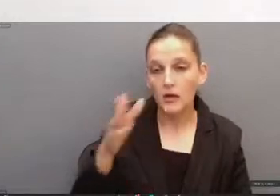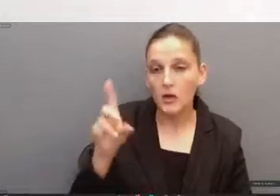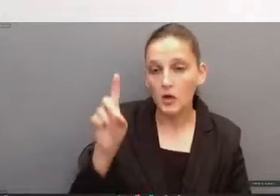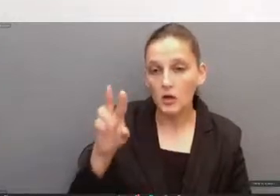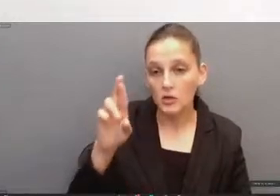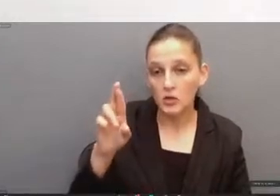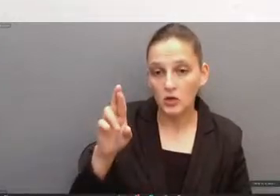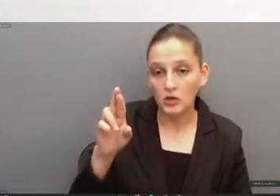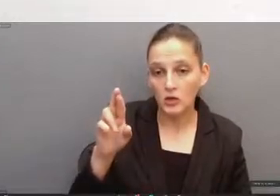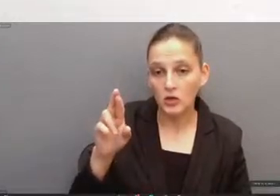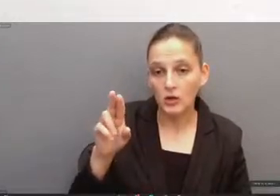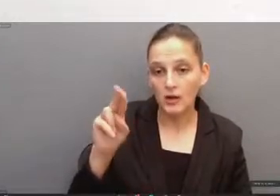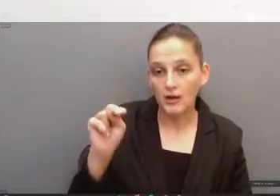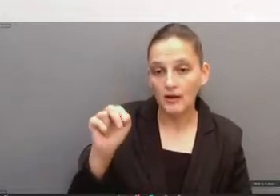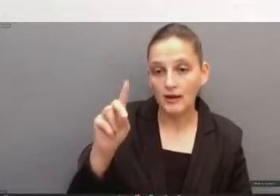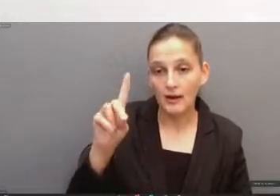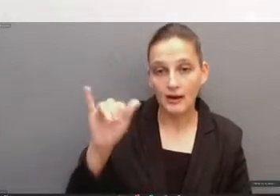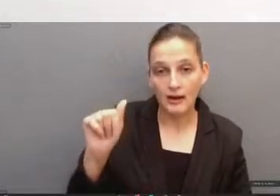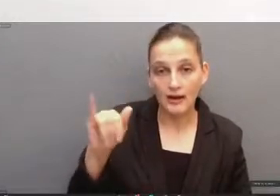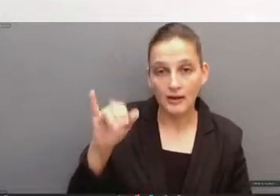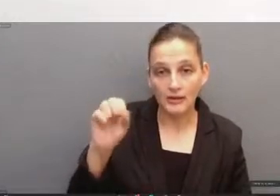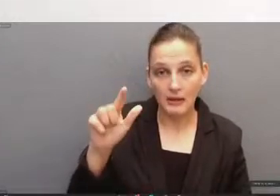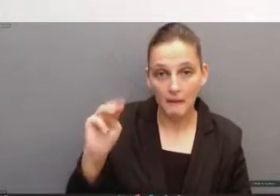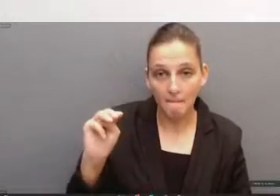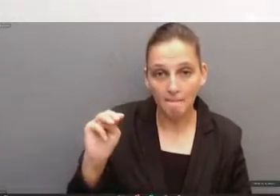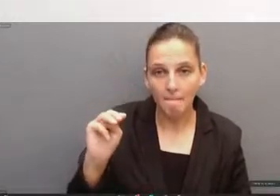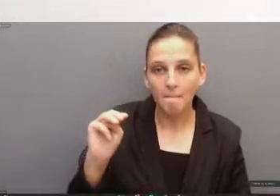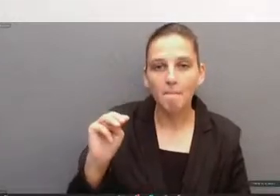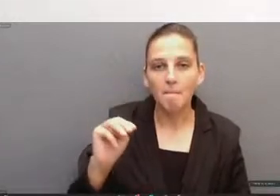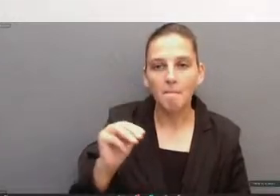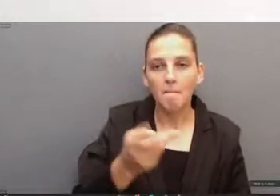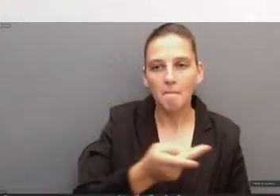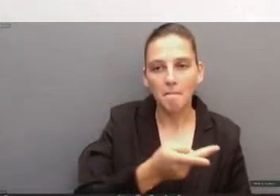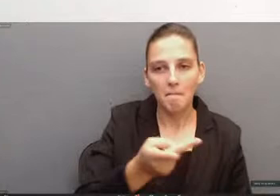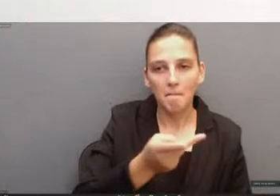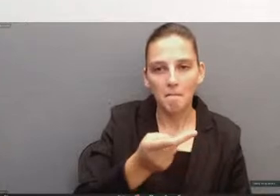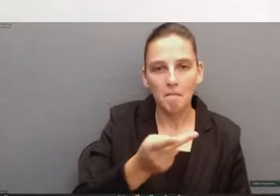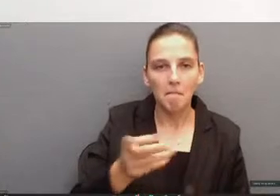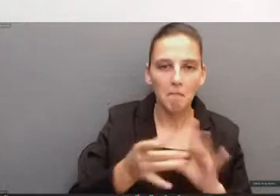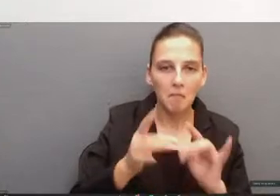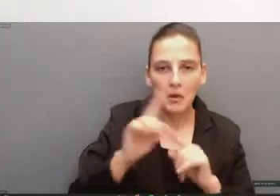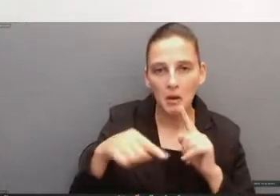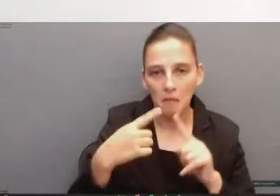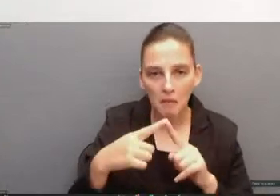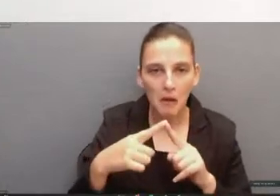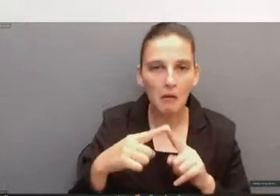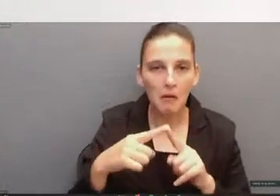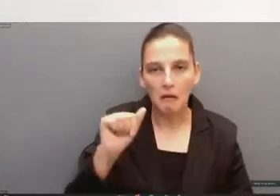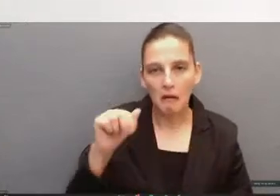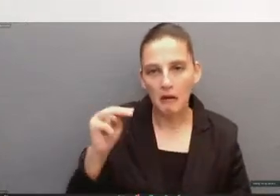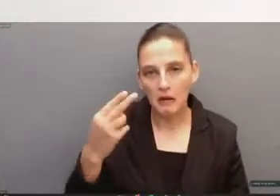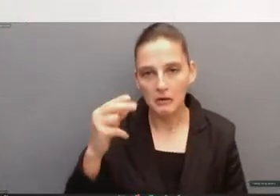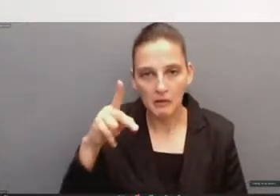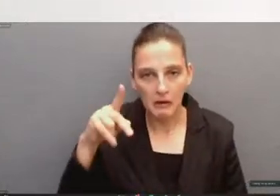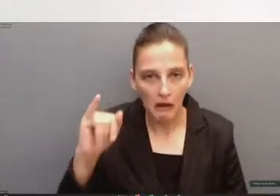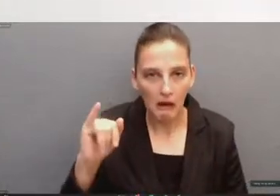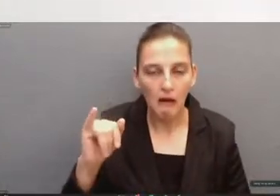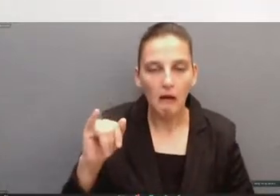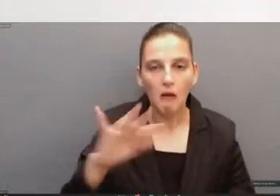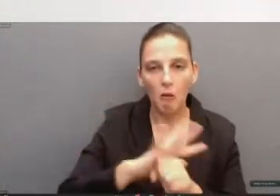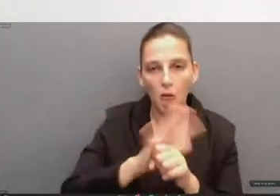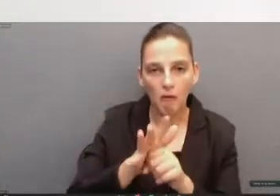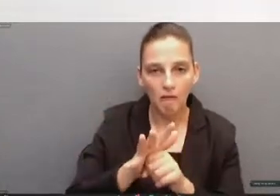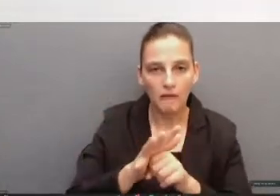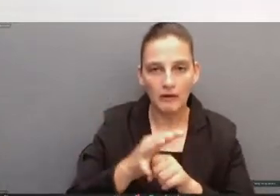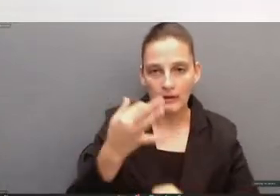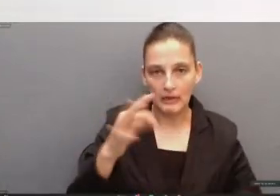Nadia Islam with regards to an overview of Asian American, Native Hawaiian, Pacific Islander